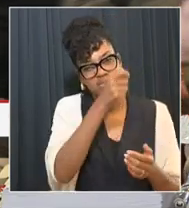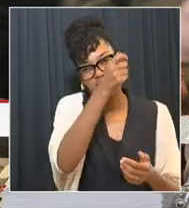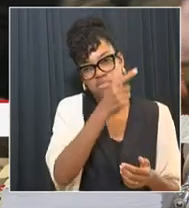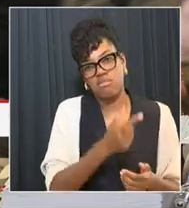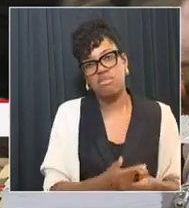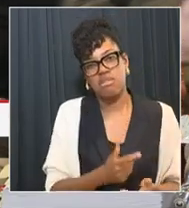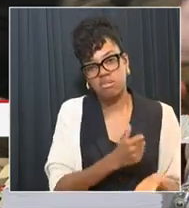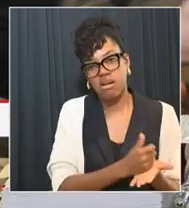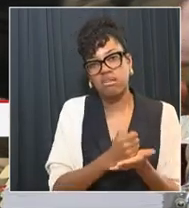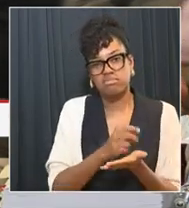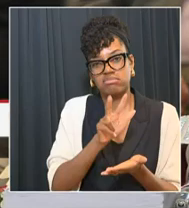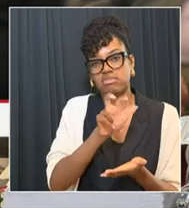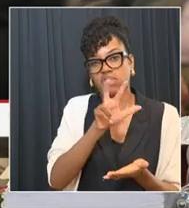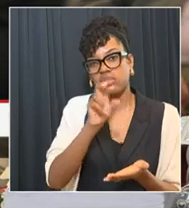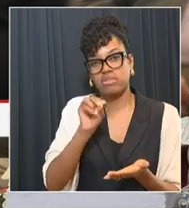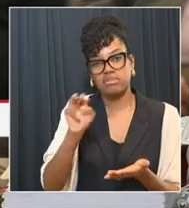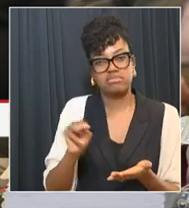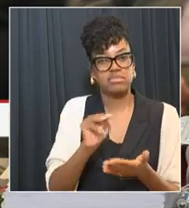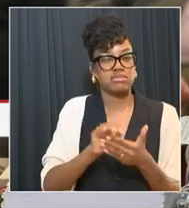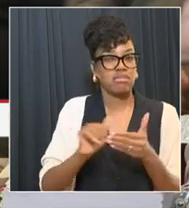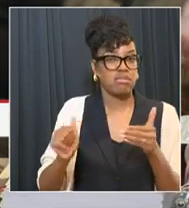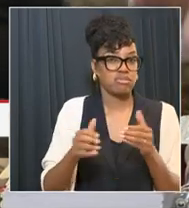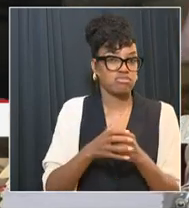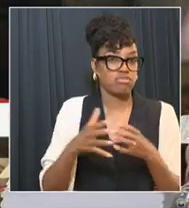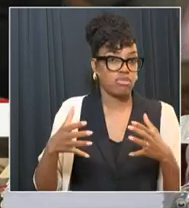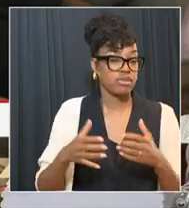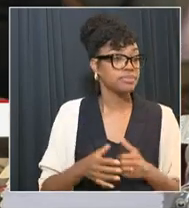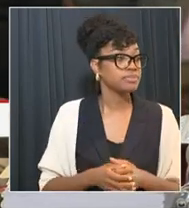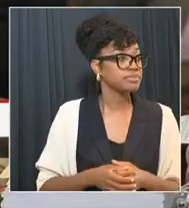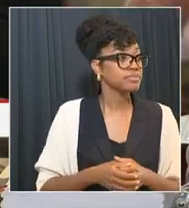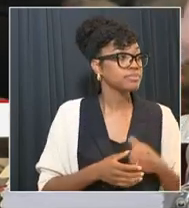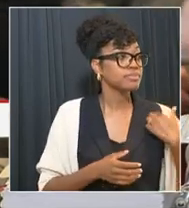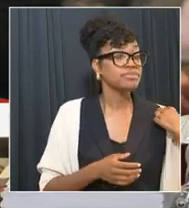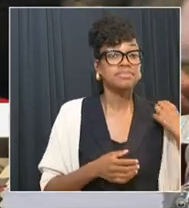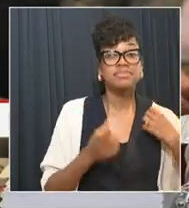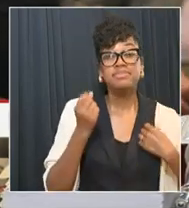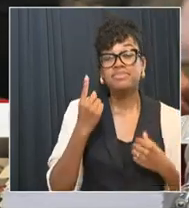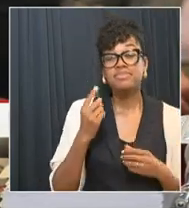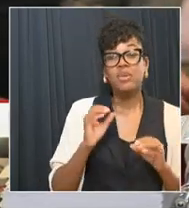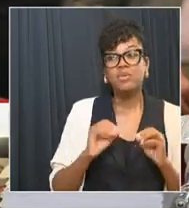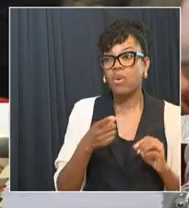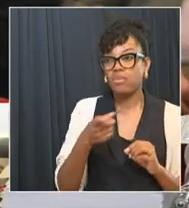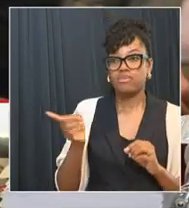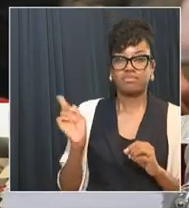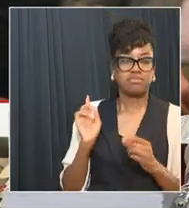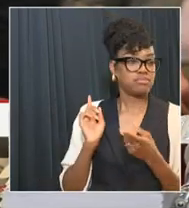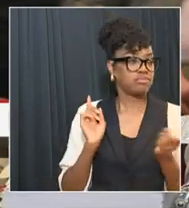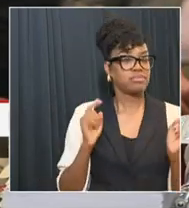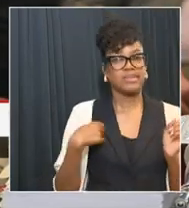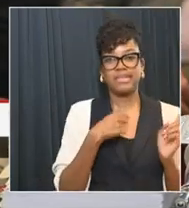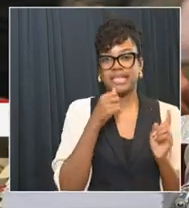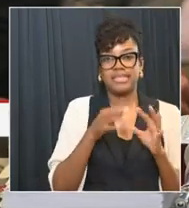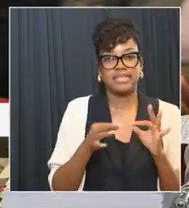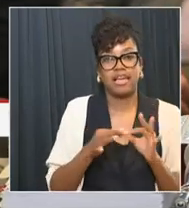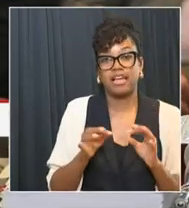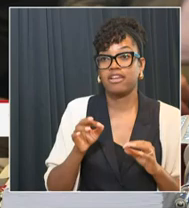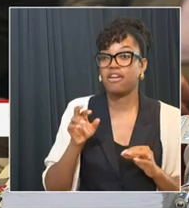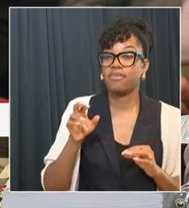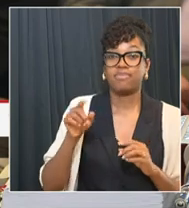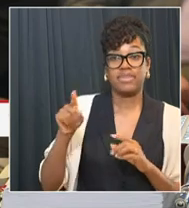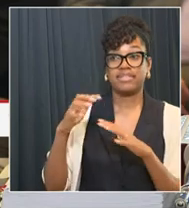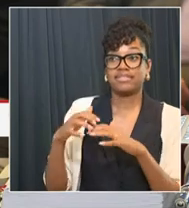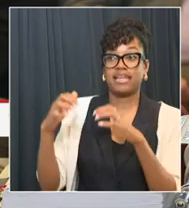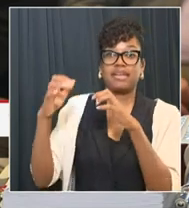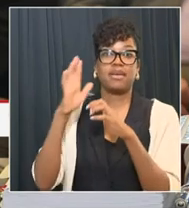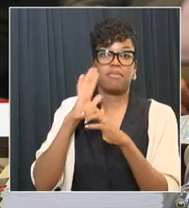that. And neither, by the way, nobody is saying that the stadium creates $330 million in